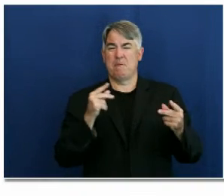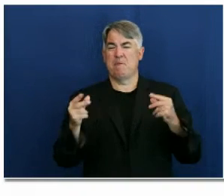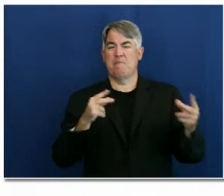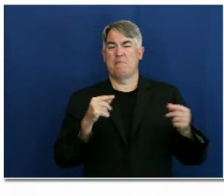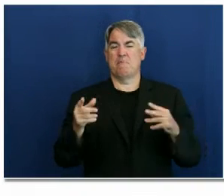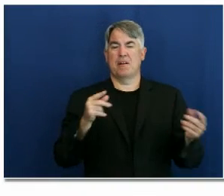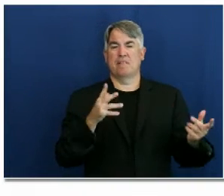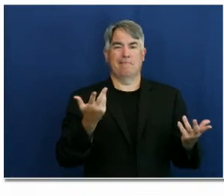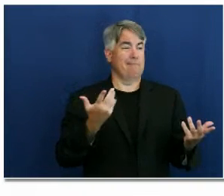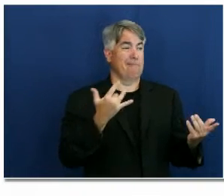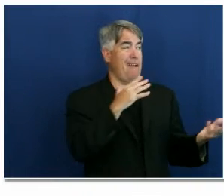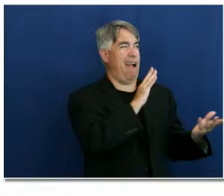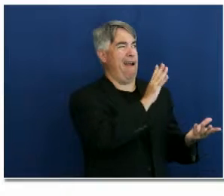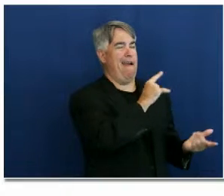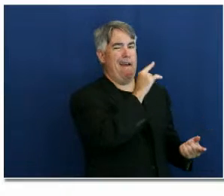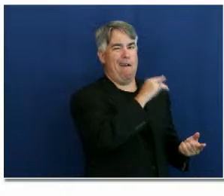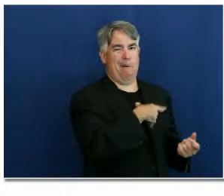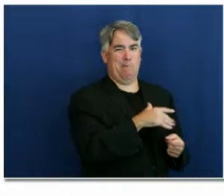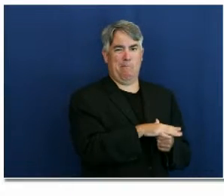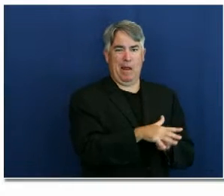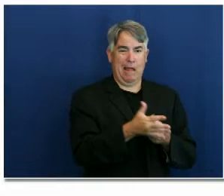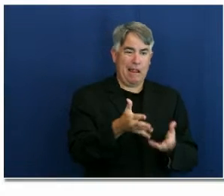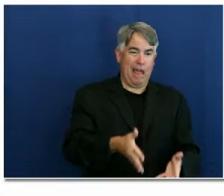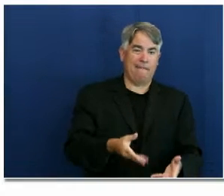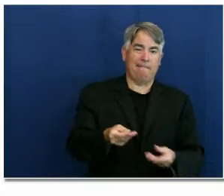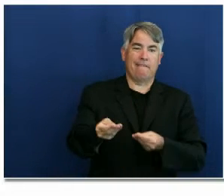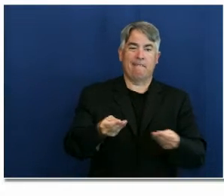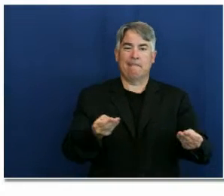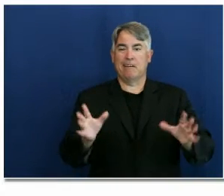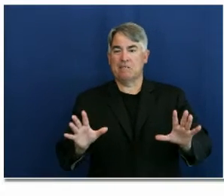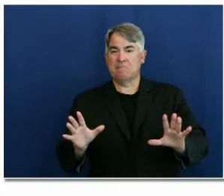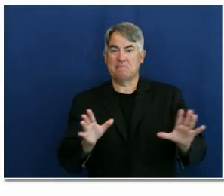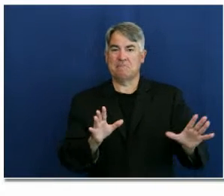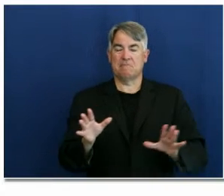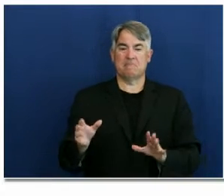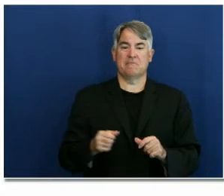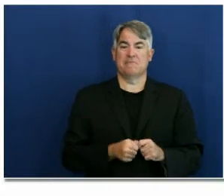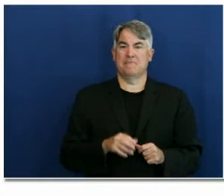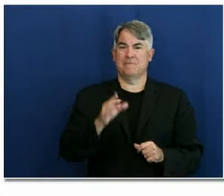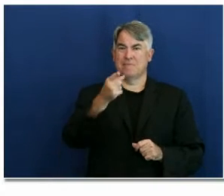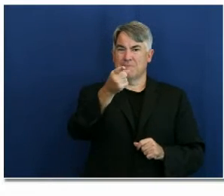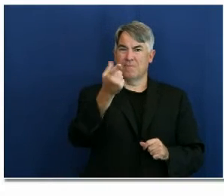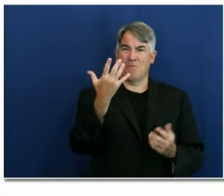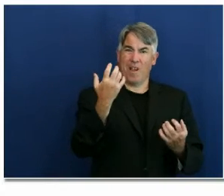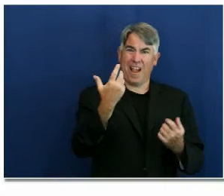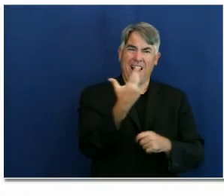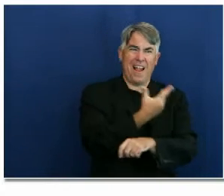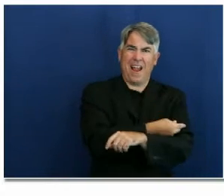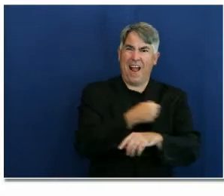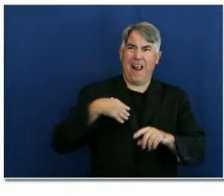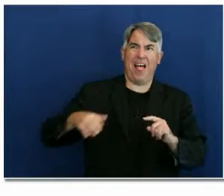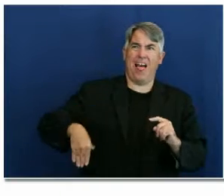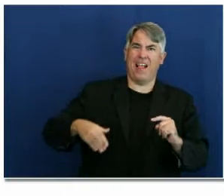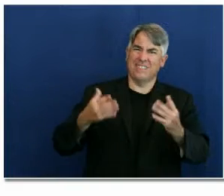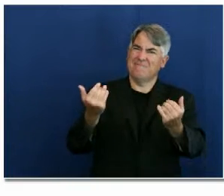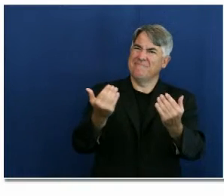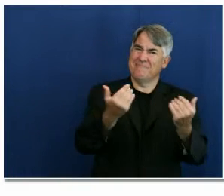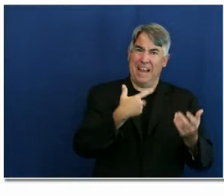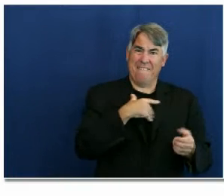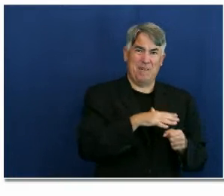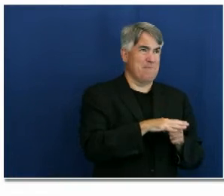are plenty of vaccines available for anyone who would like to get them. We continue to receive vaccines, and we will continue to